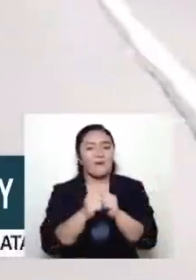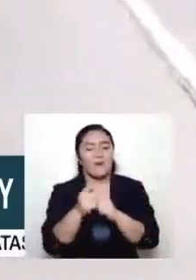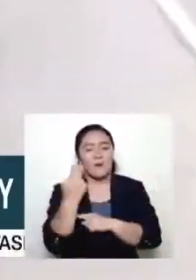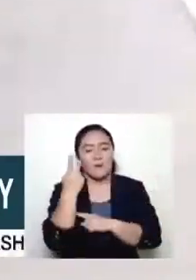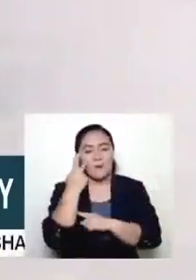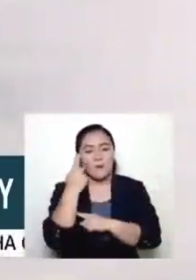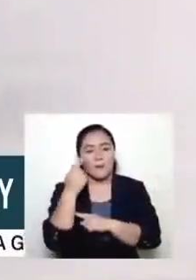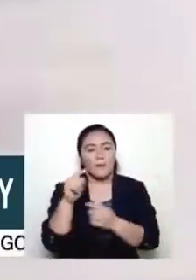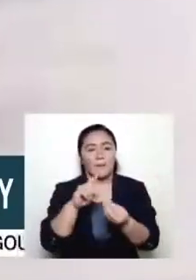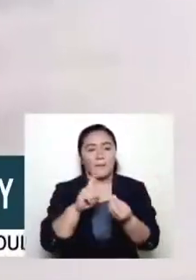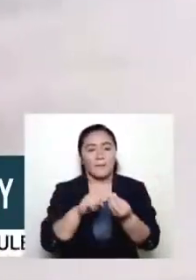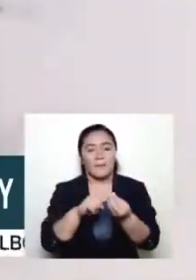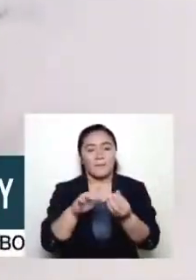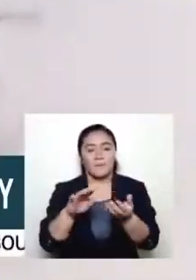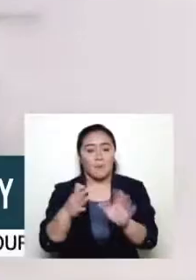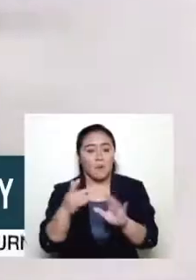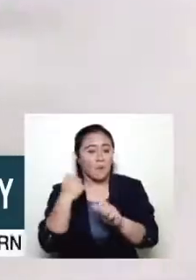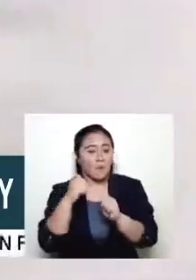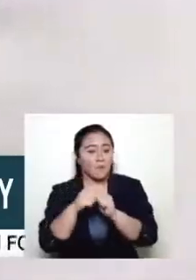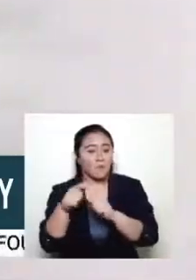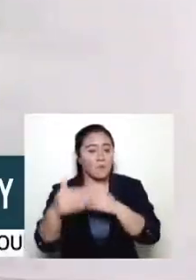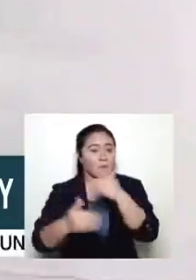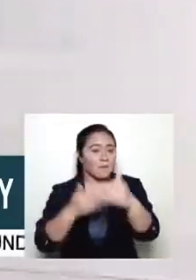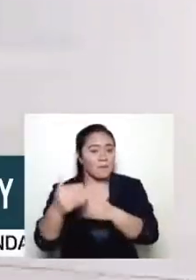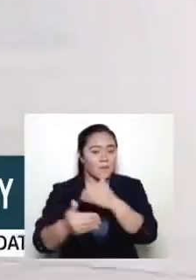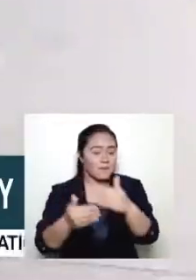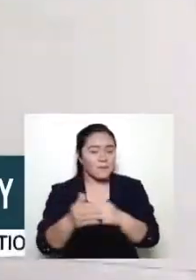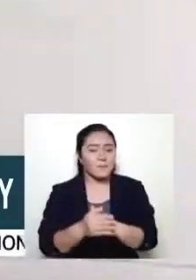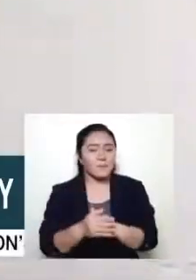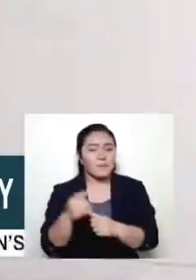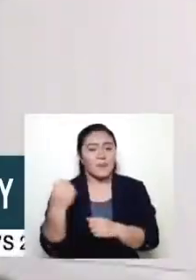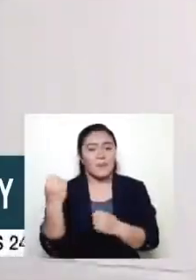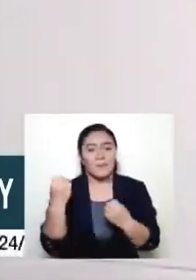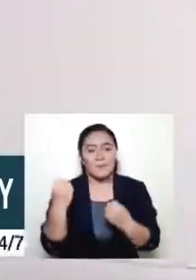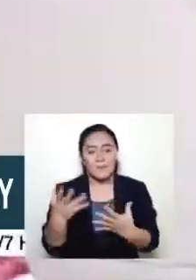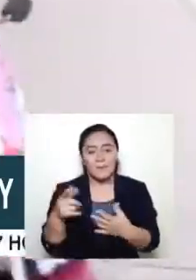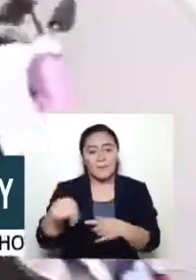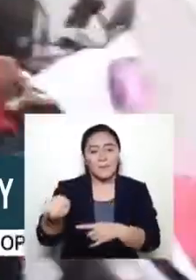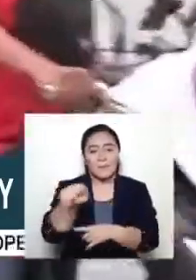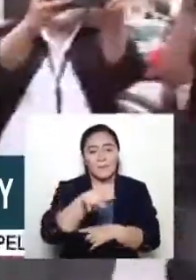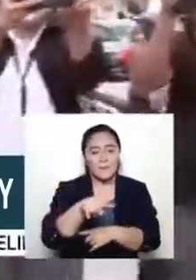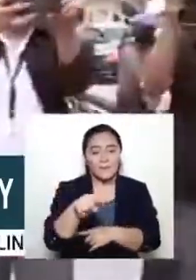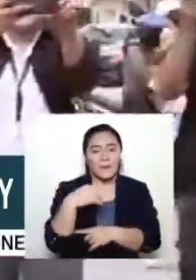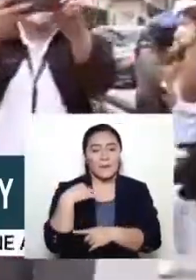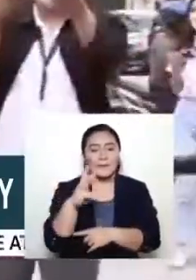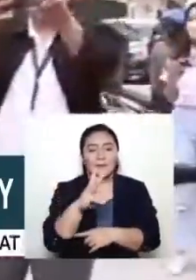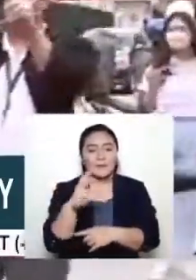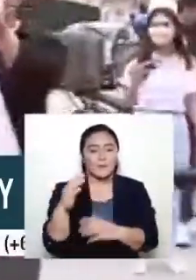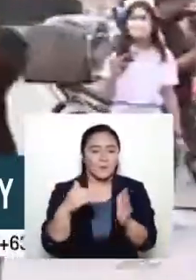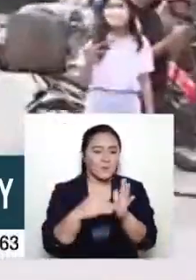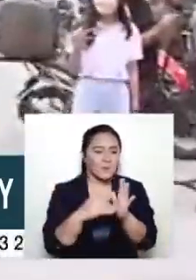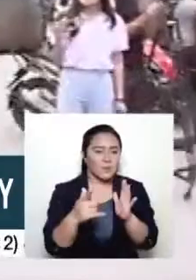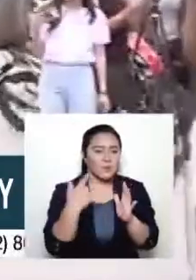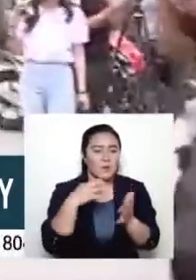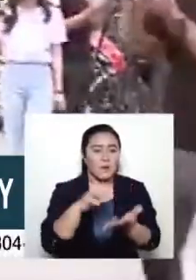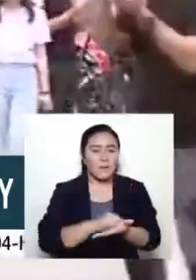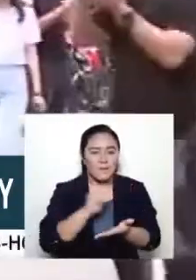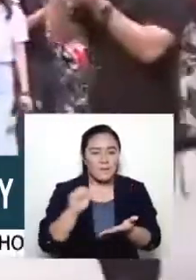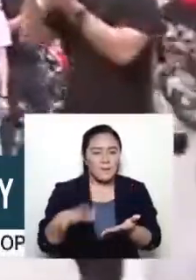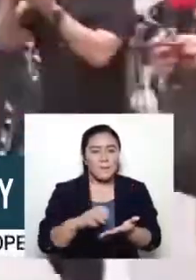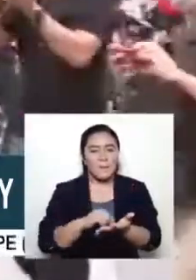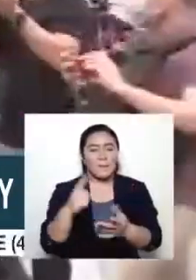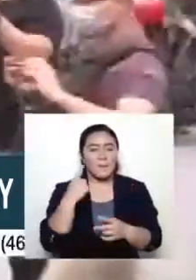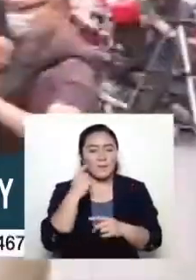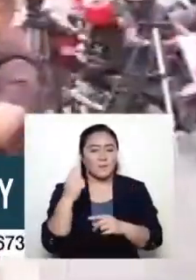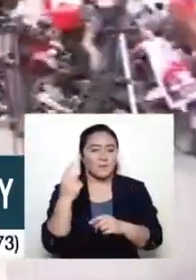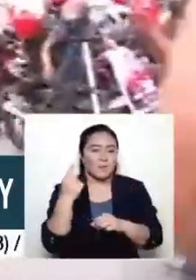due to underground procedures. Bello said that around 1,000 women out of the 600,000 who secure abortion die each year. Bello was among